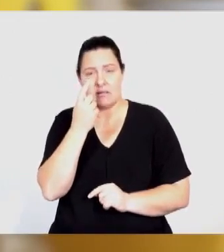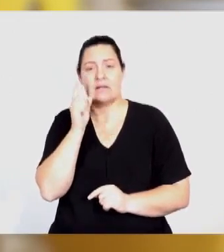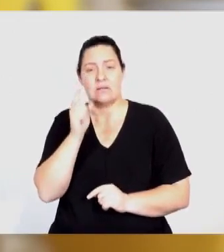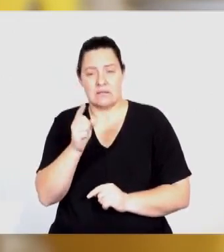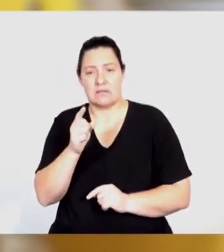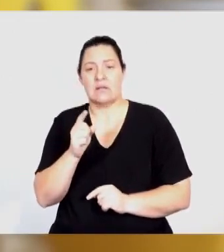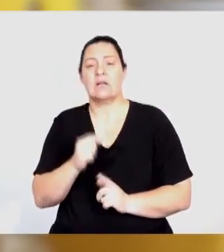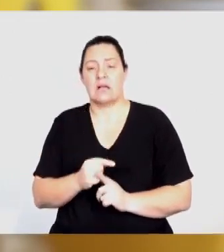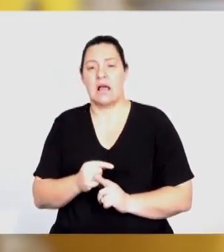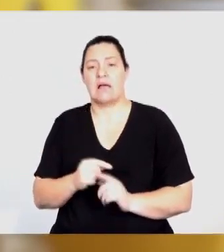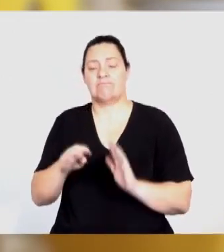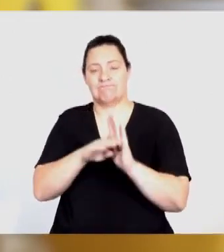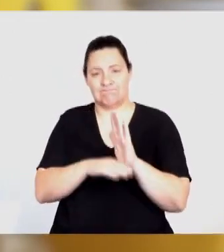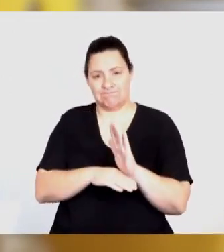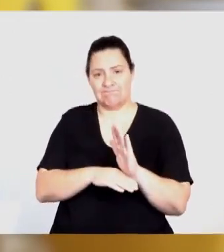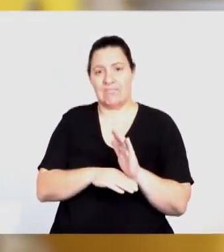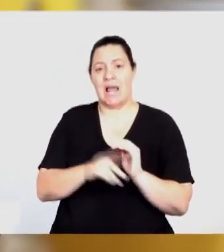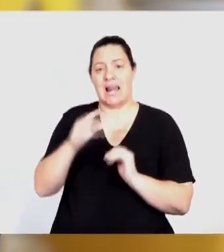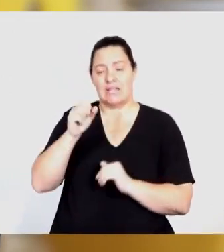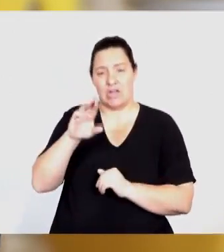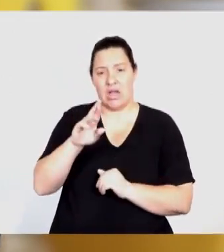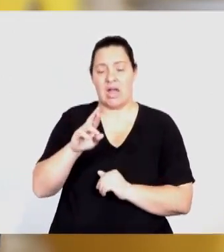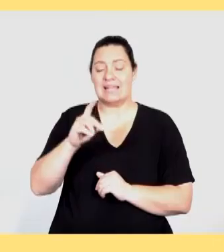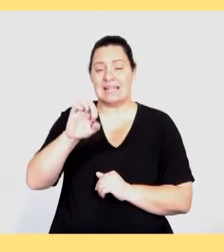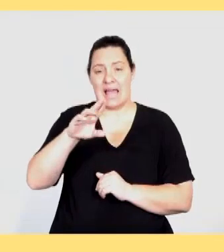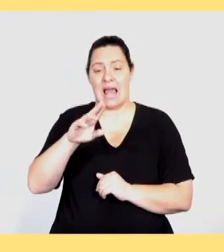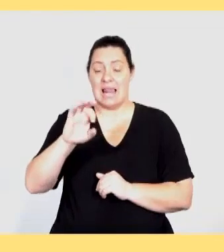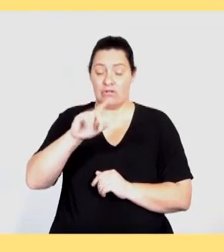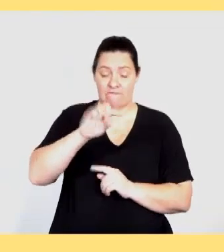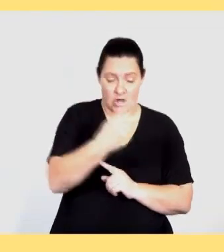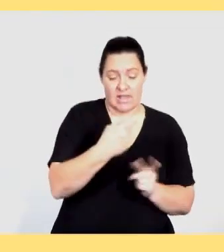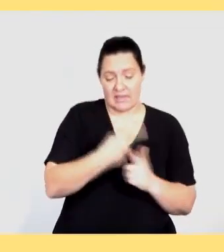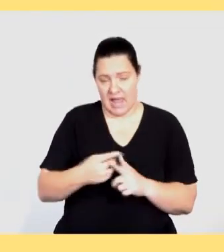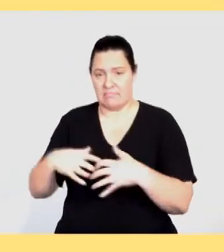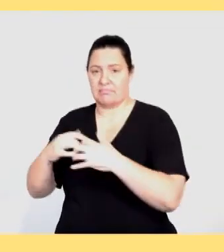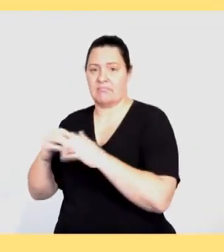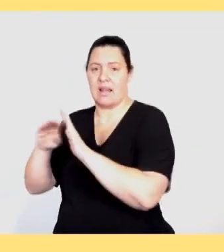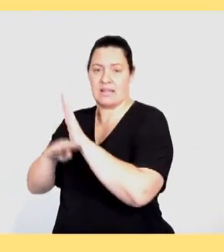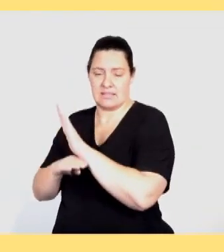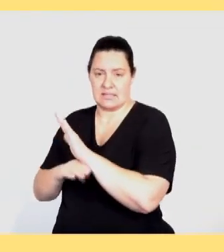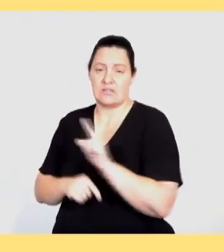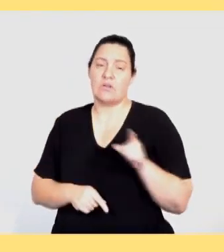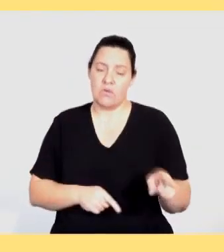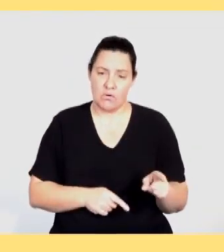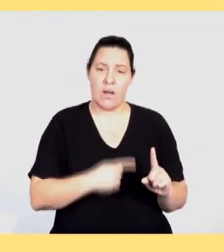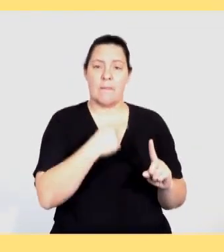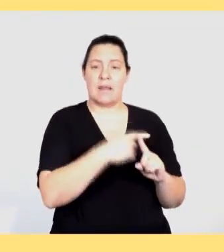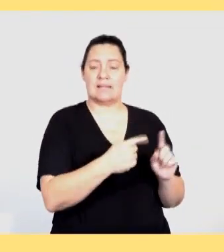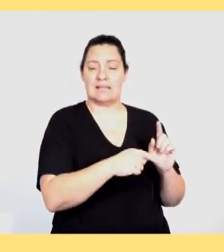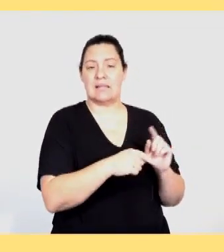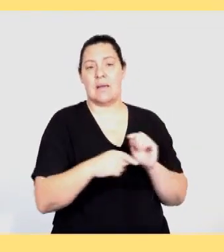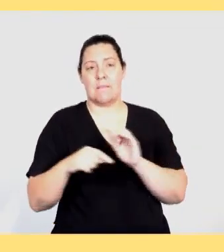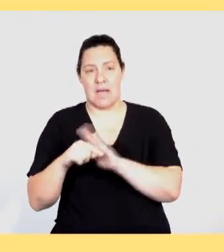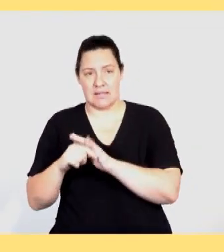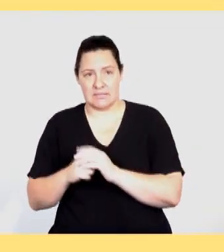ledger that is created first. So let's quickly go to the debtors ledger. All right. So remember, on the debit, it's a plus. On the credit, it's